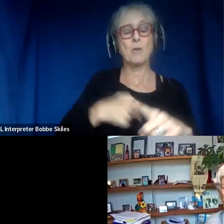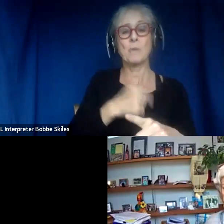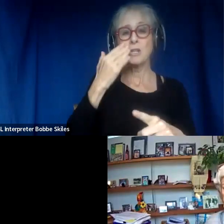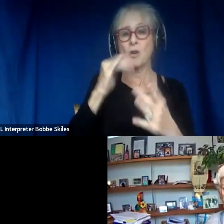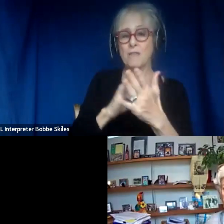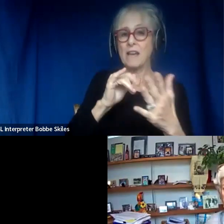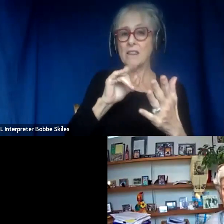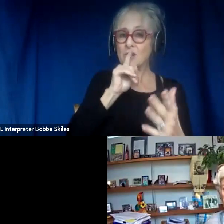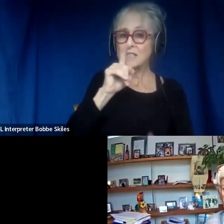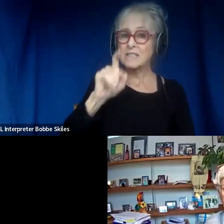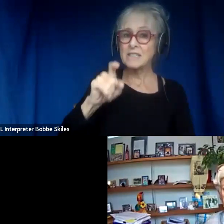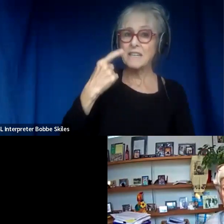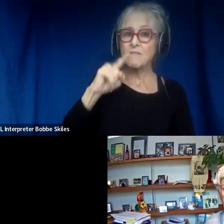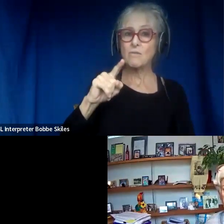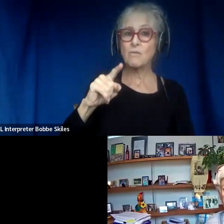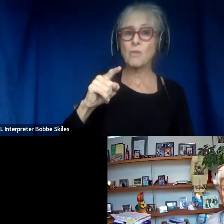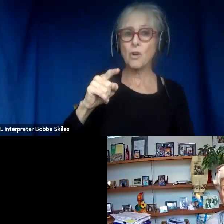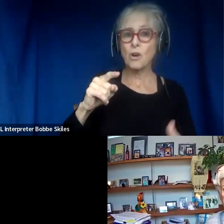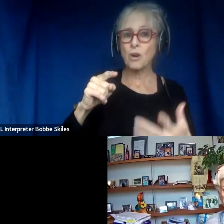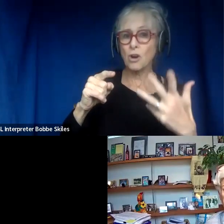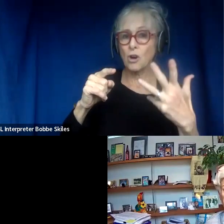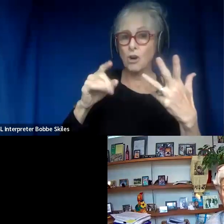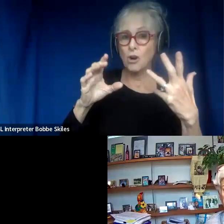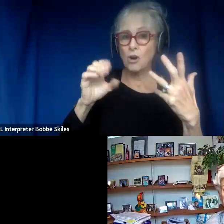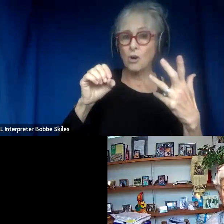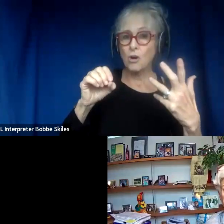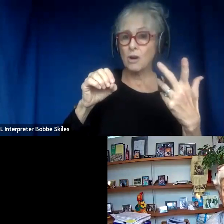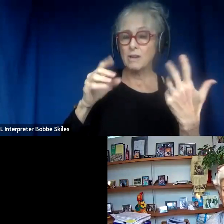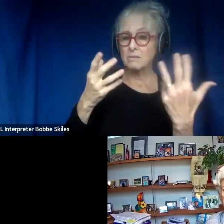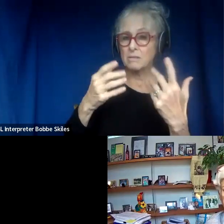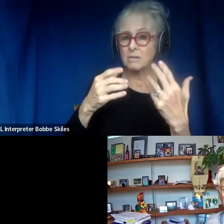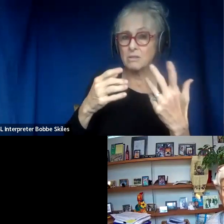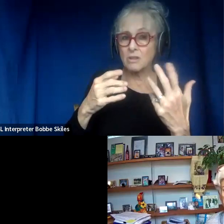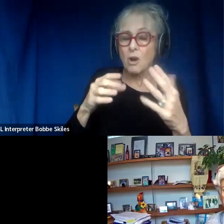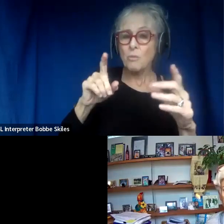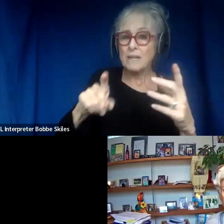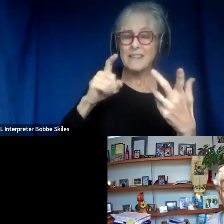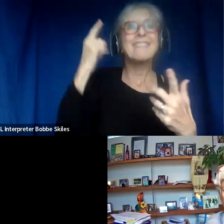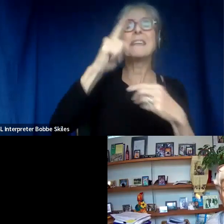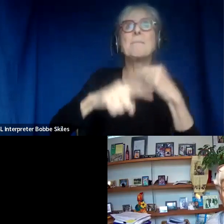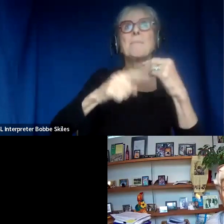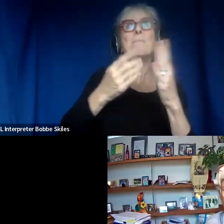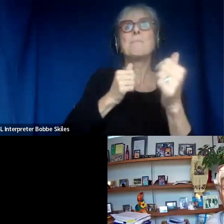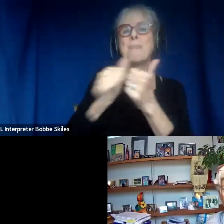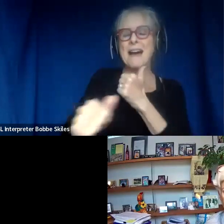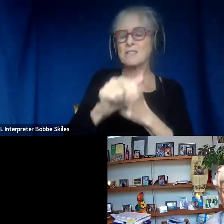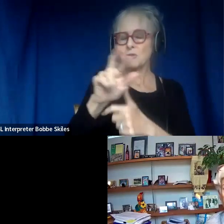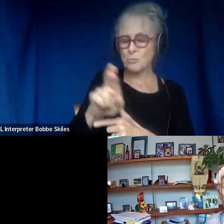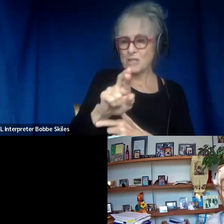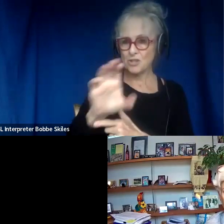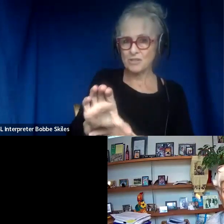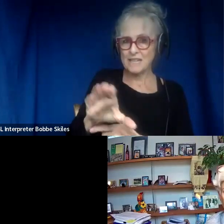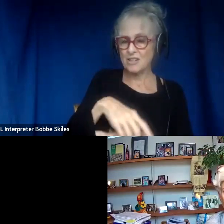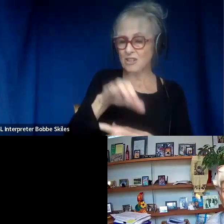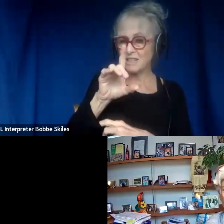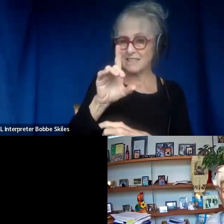for portability of information. Thinking beyond regional centers, Department of Rehab, Department of Education,